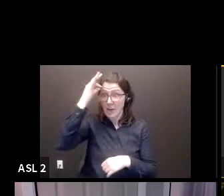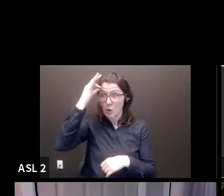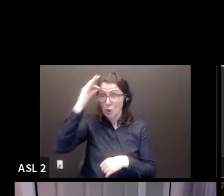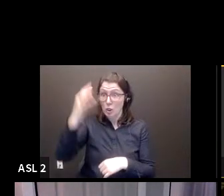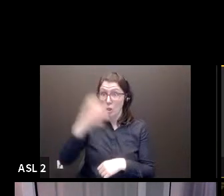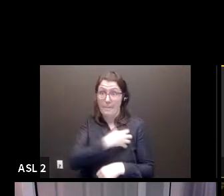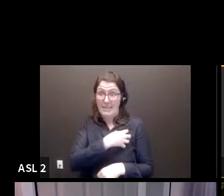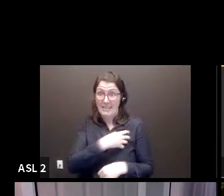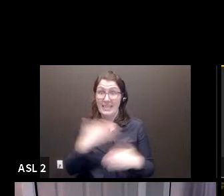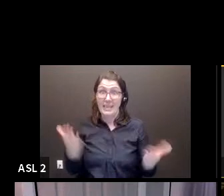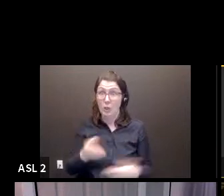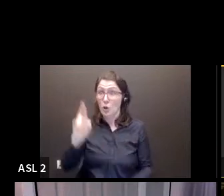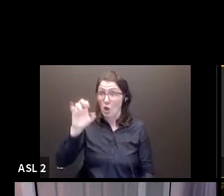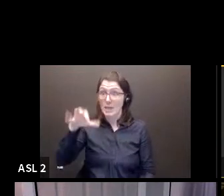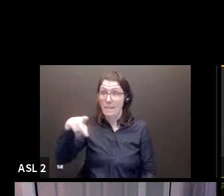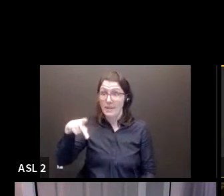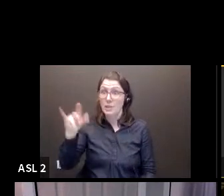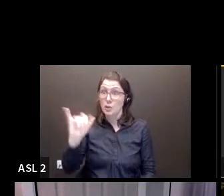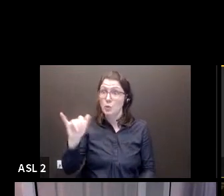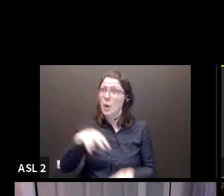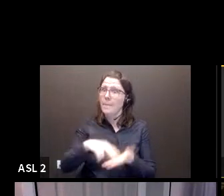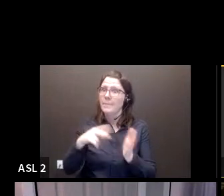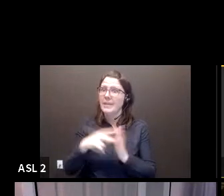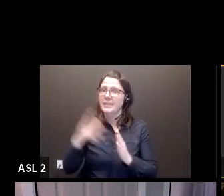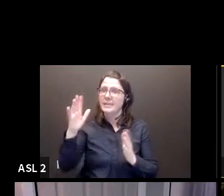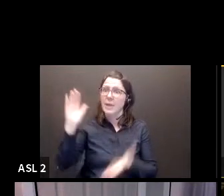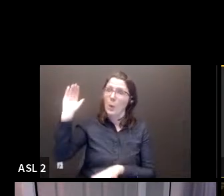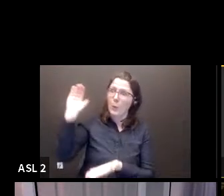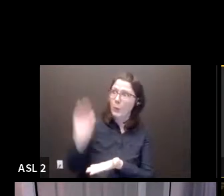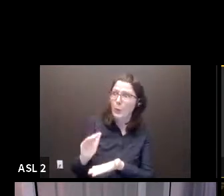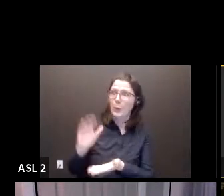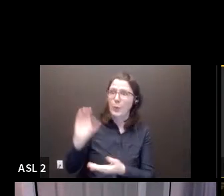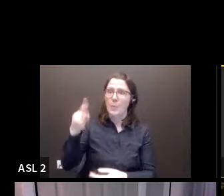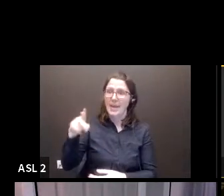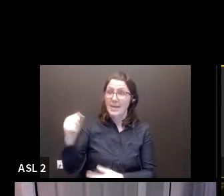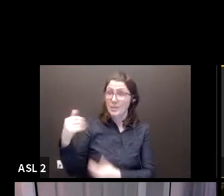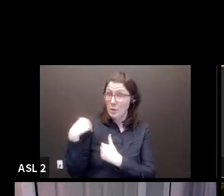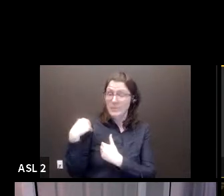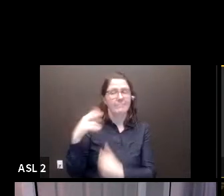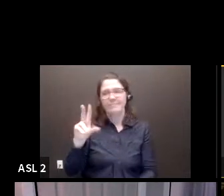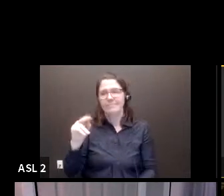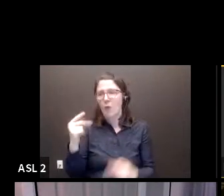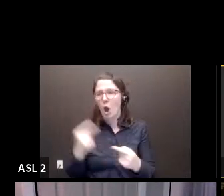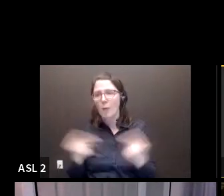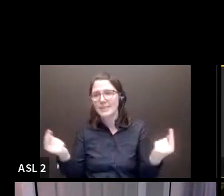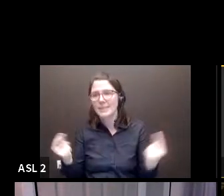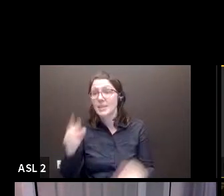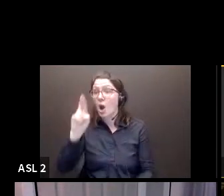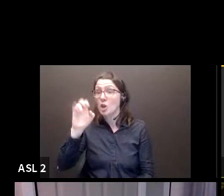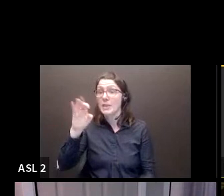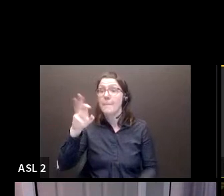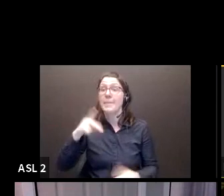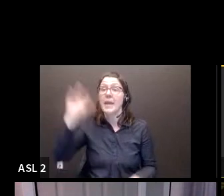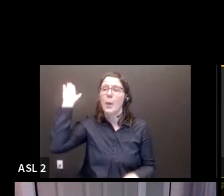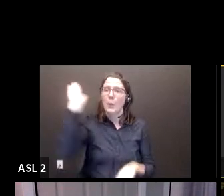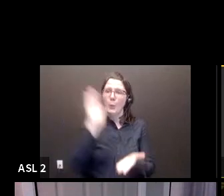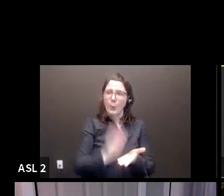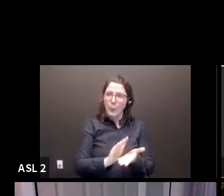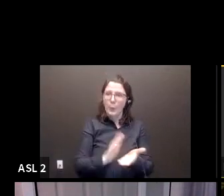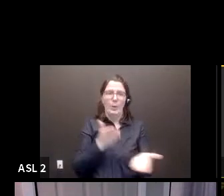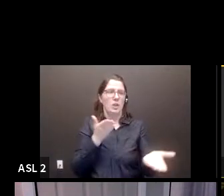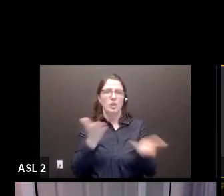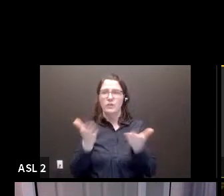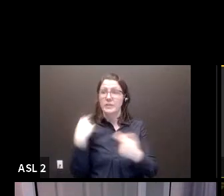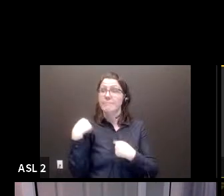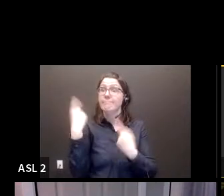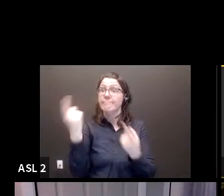offset the policing demands that we have quite the opposite uh the rcmp has been withdrawing its services significant over the last